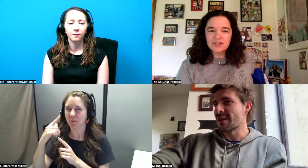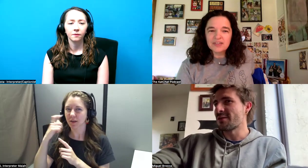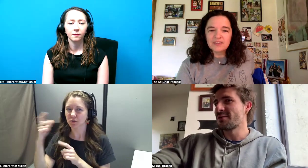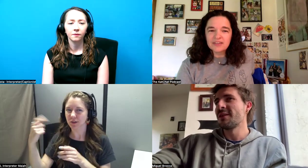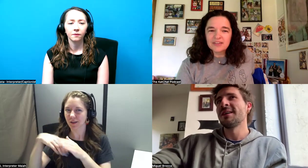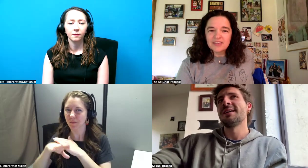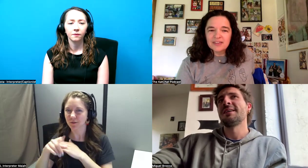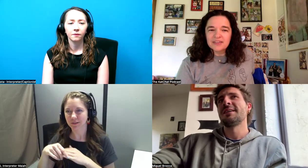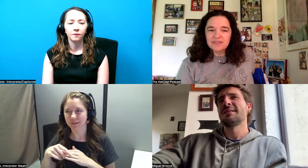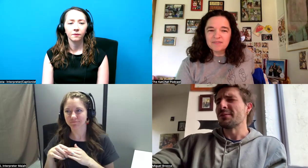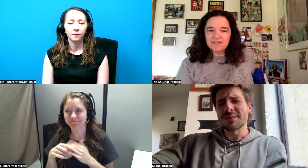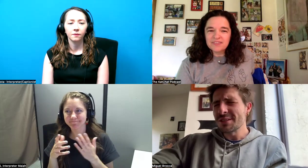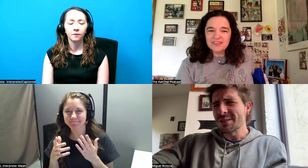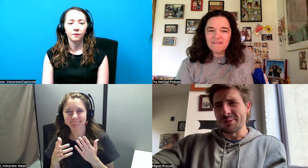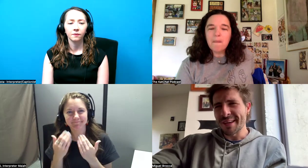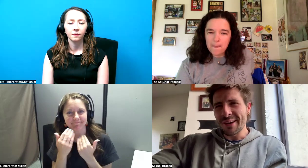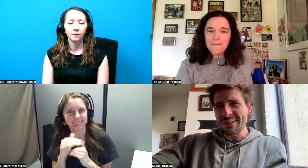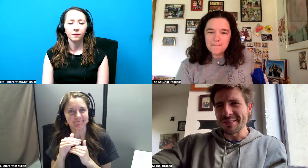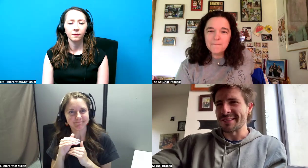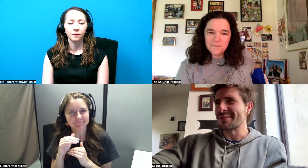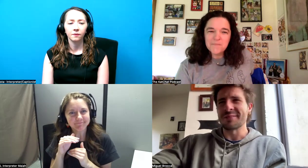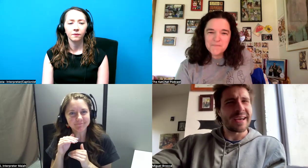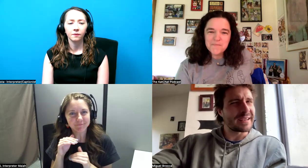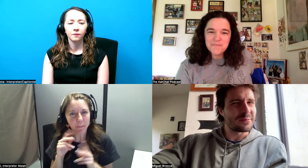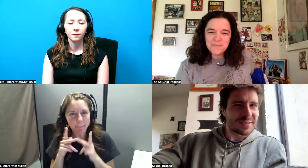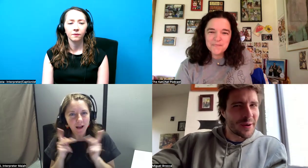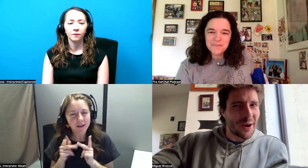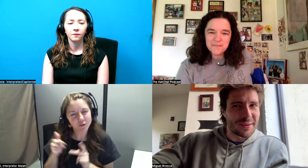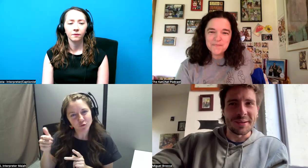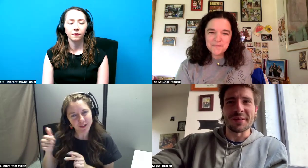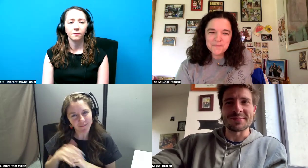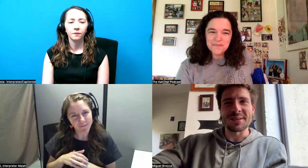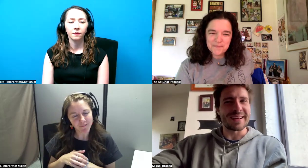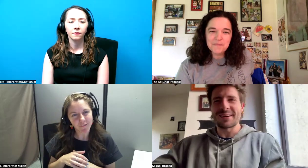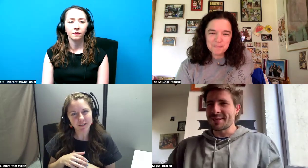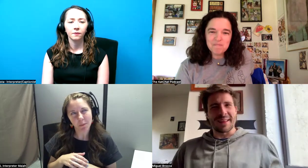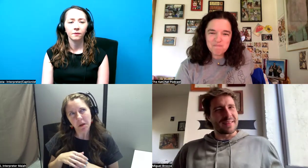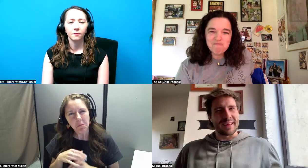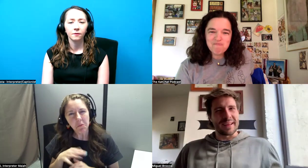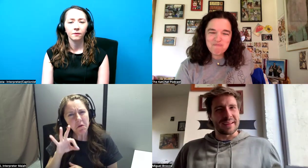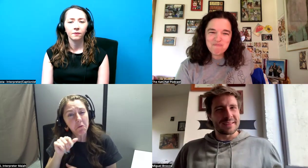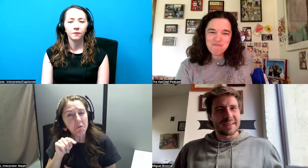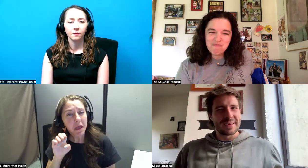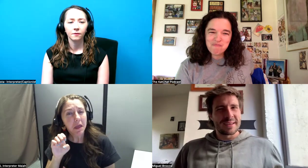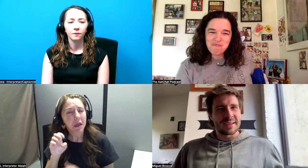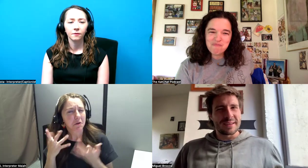by herself. So what's she doing here? Is this fate? What's going on? You know, that was like the thing.